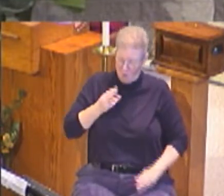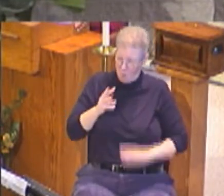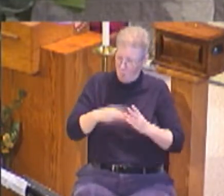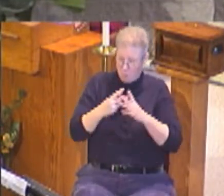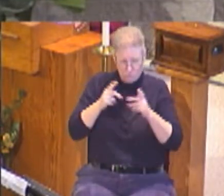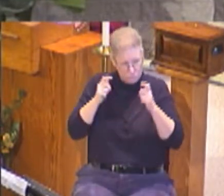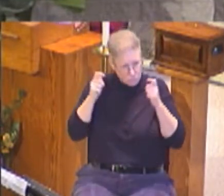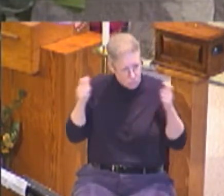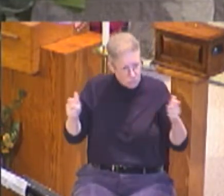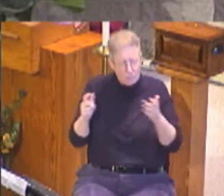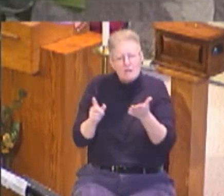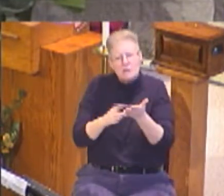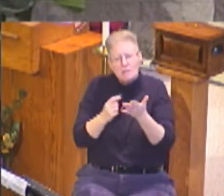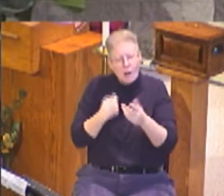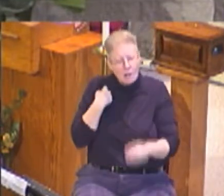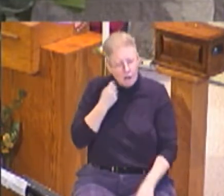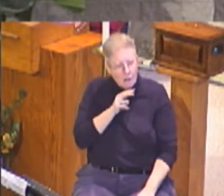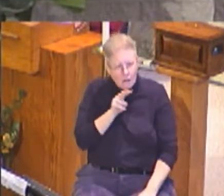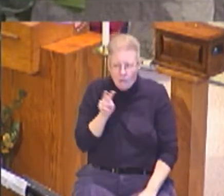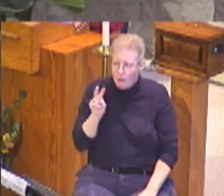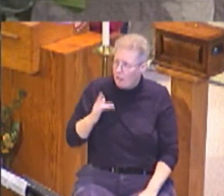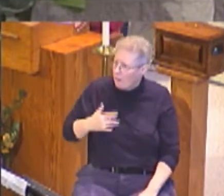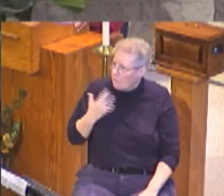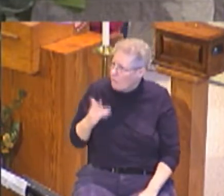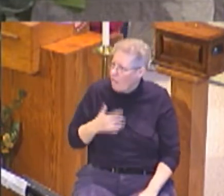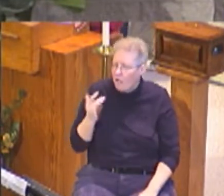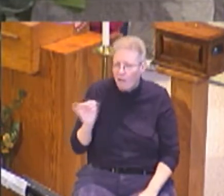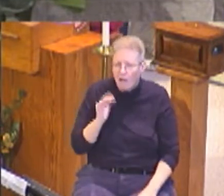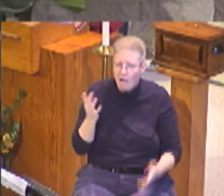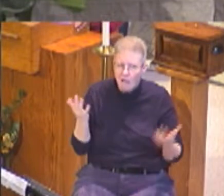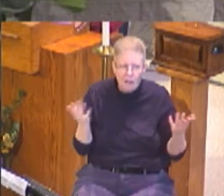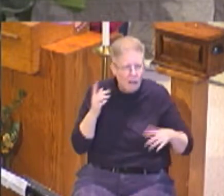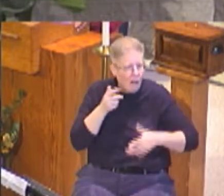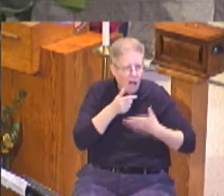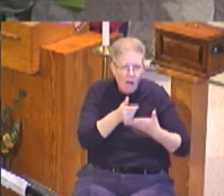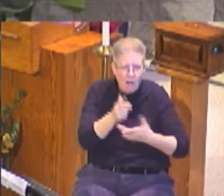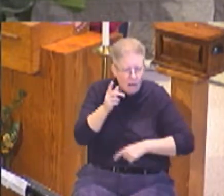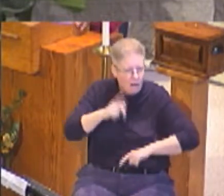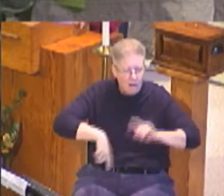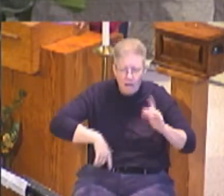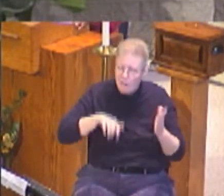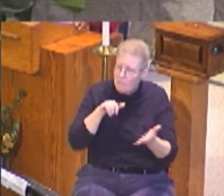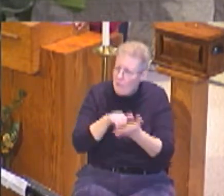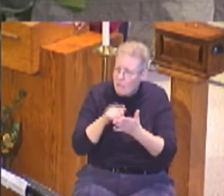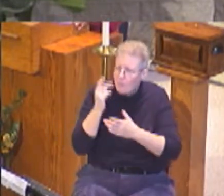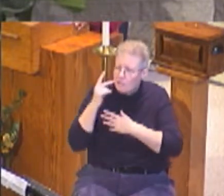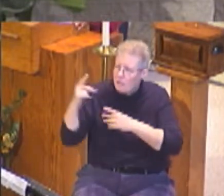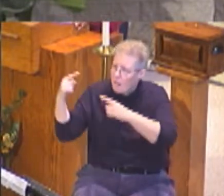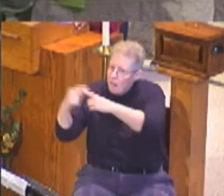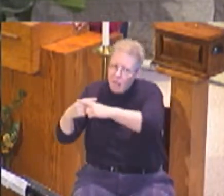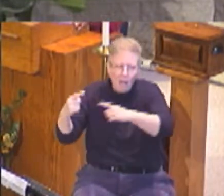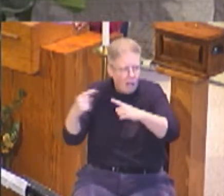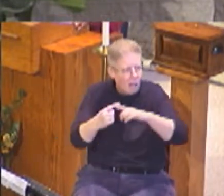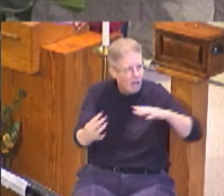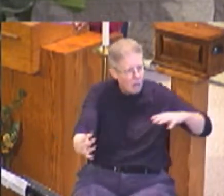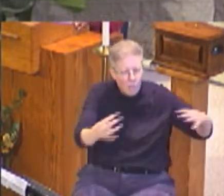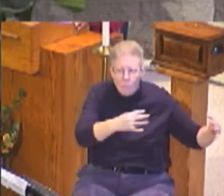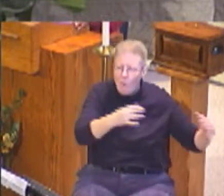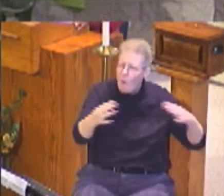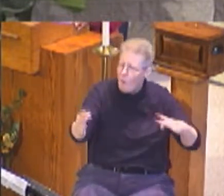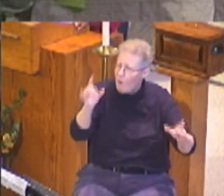feel helpless in the face of global tensions and conflicts as I read and hear reports about the